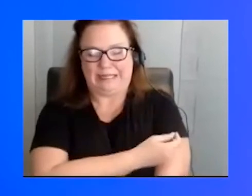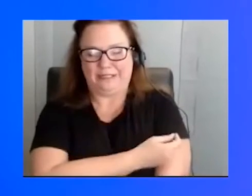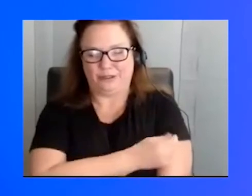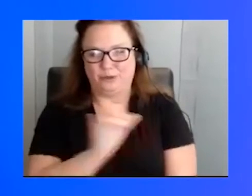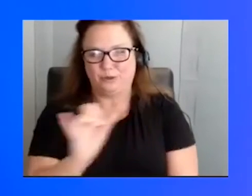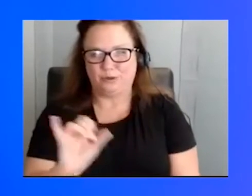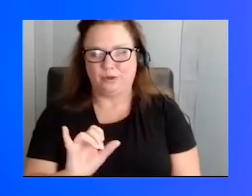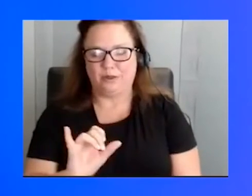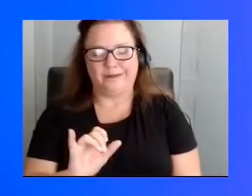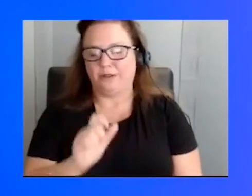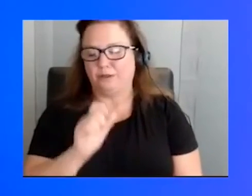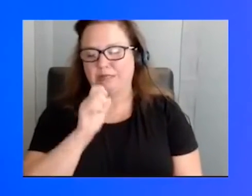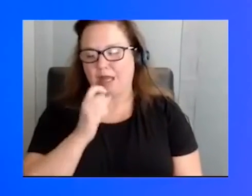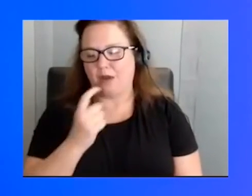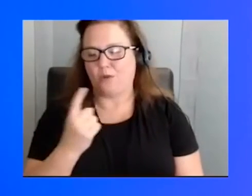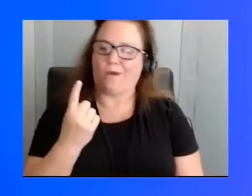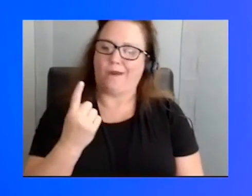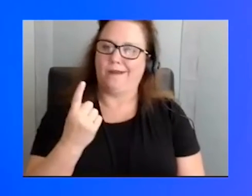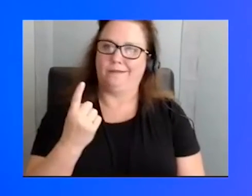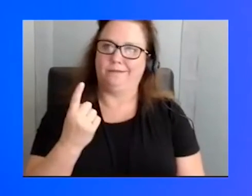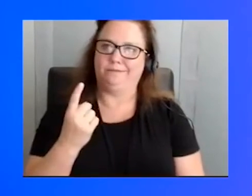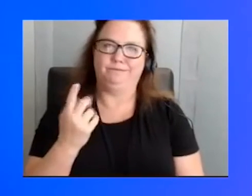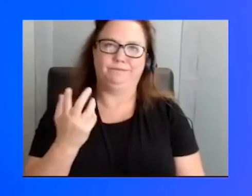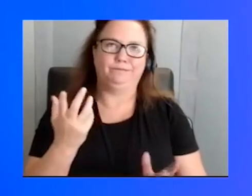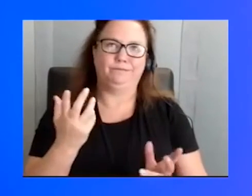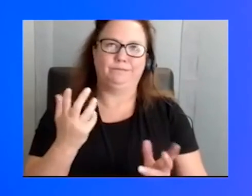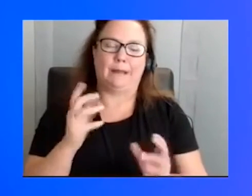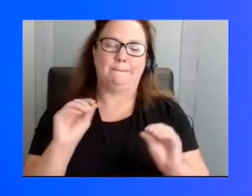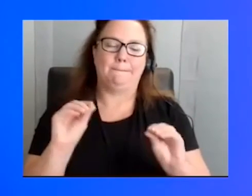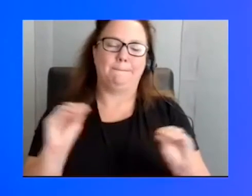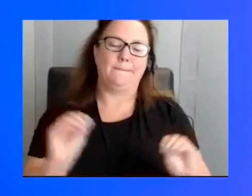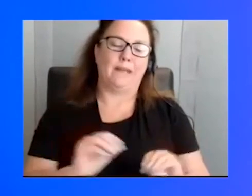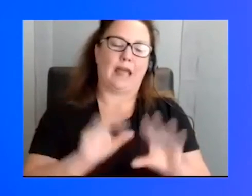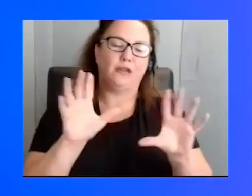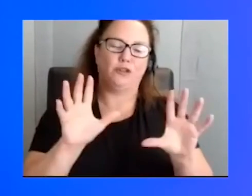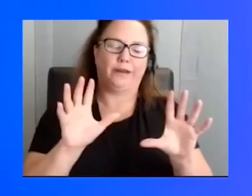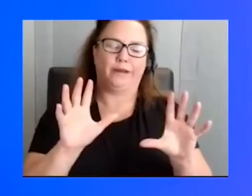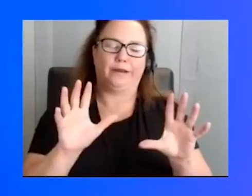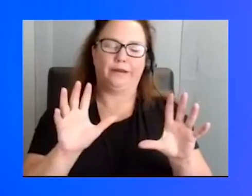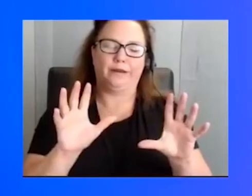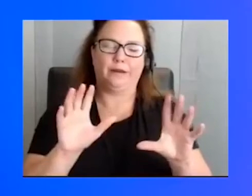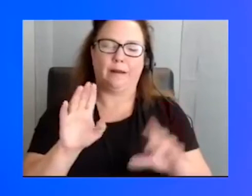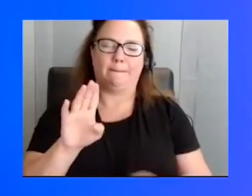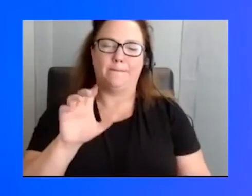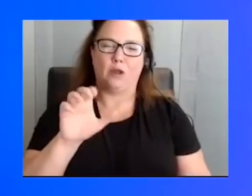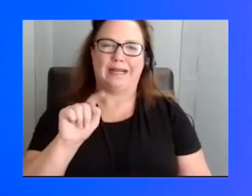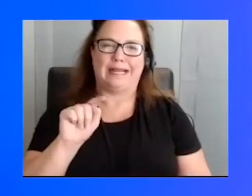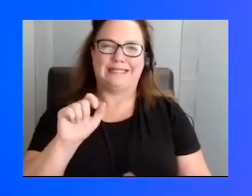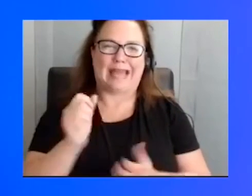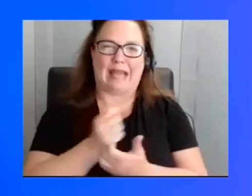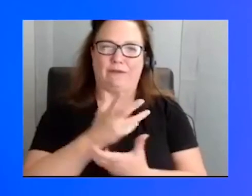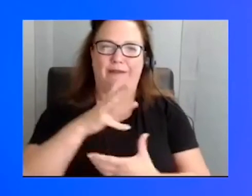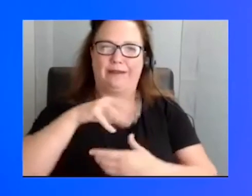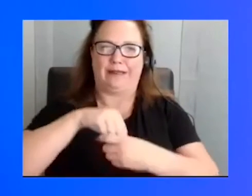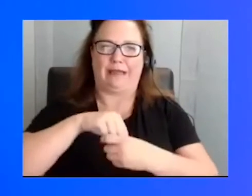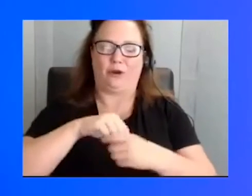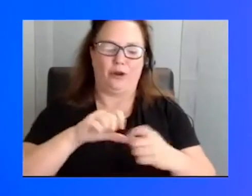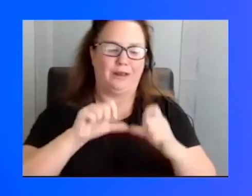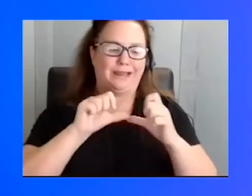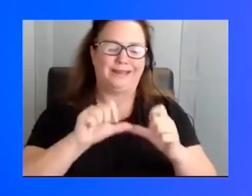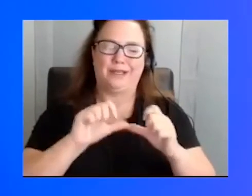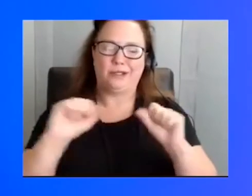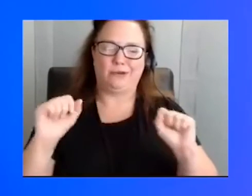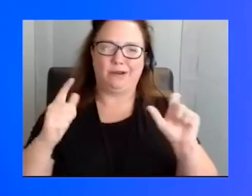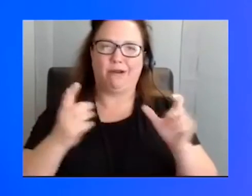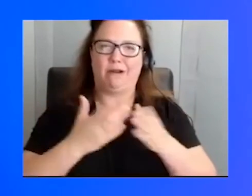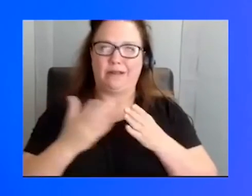golden, a magic bullet. There's no one panacea. It's a combination of things. And so continuing to do those things,